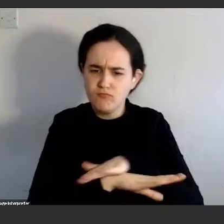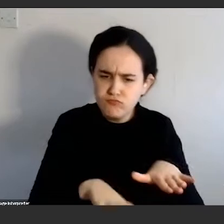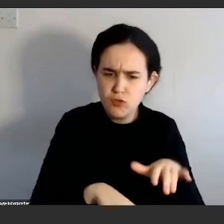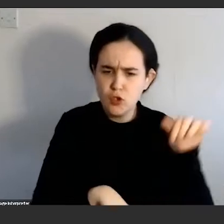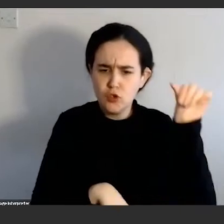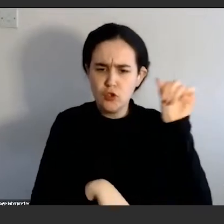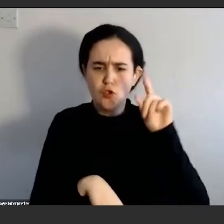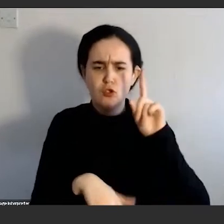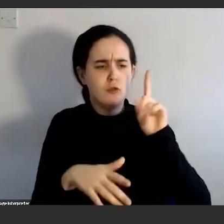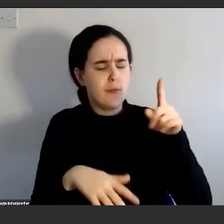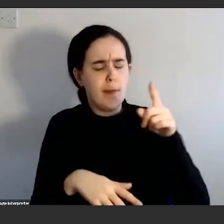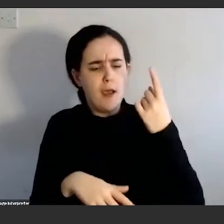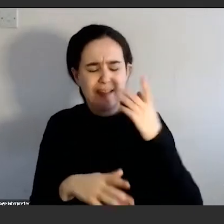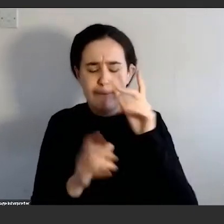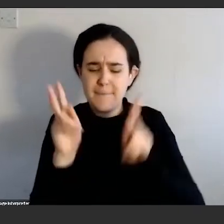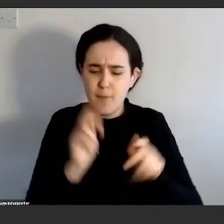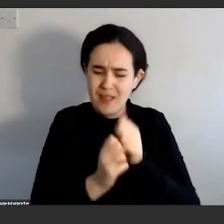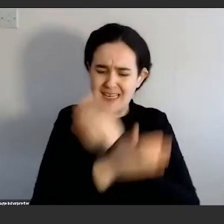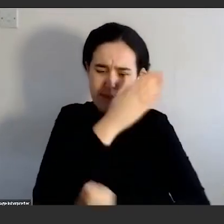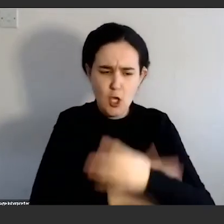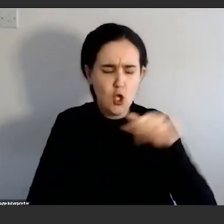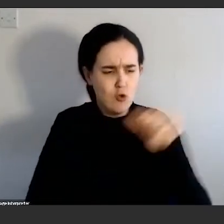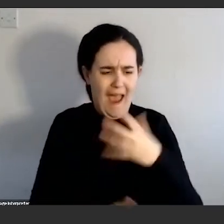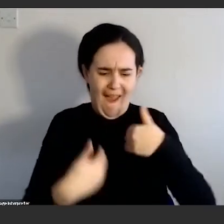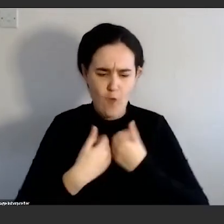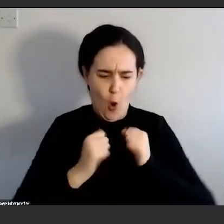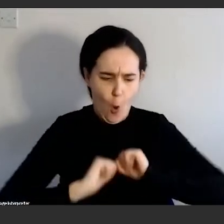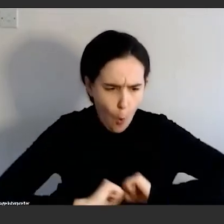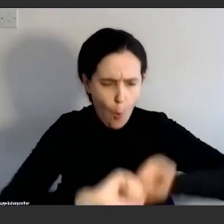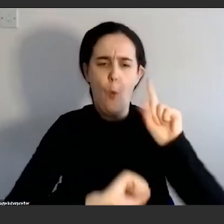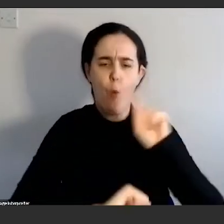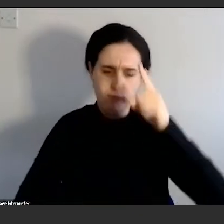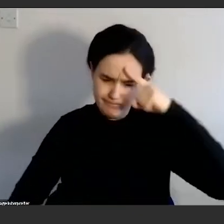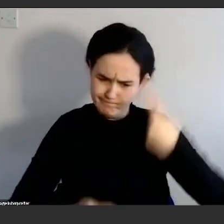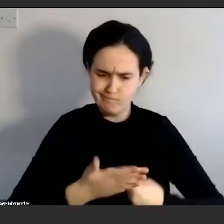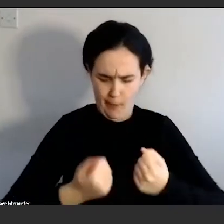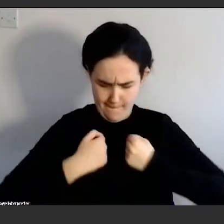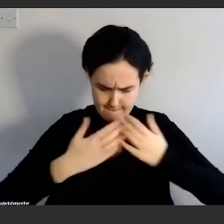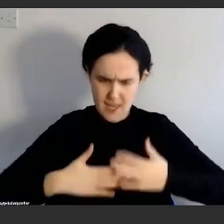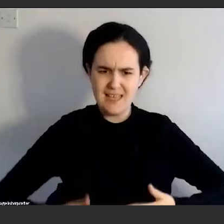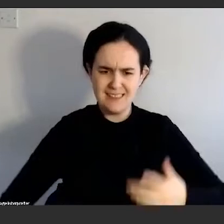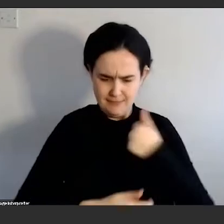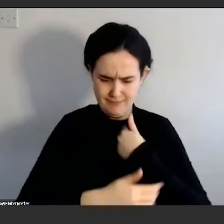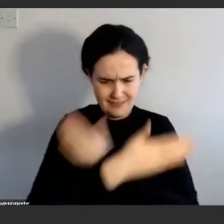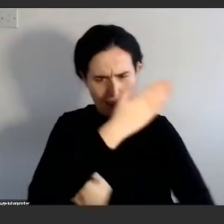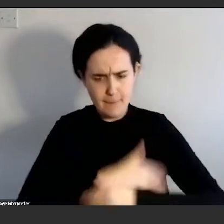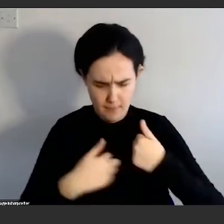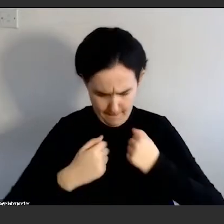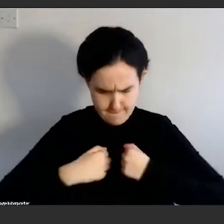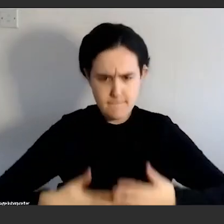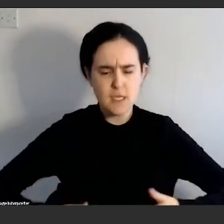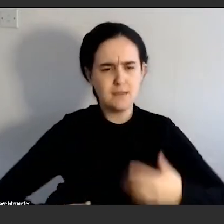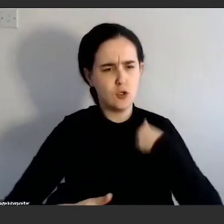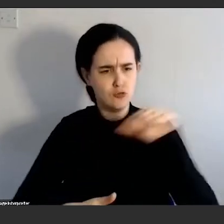10 times more likely to experience gender-based violence. Young people with